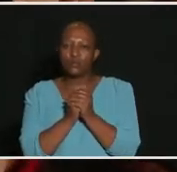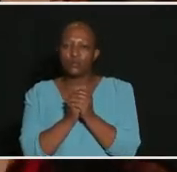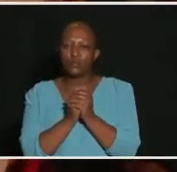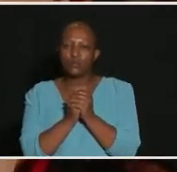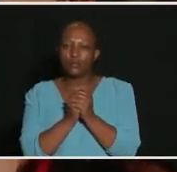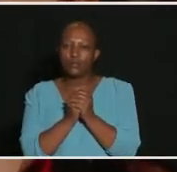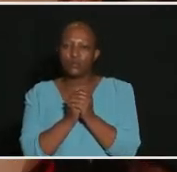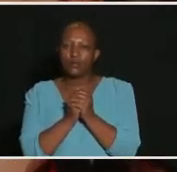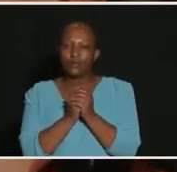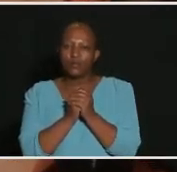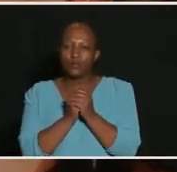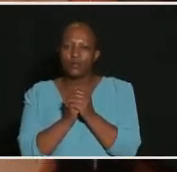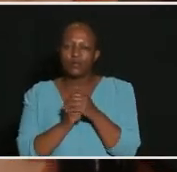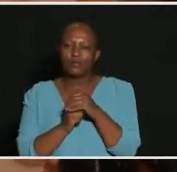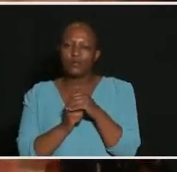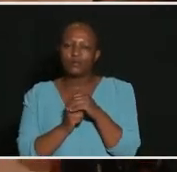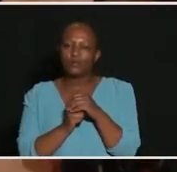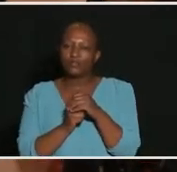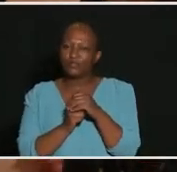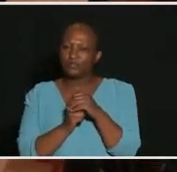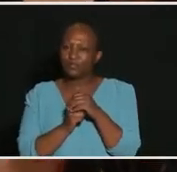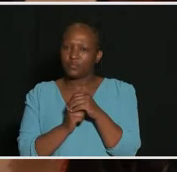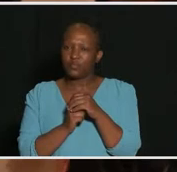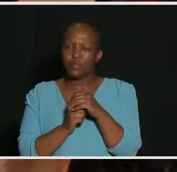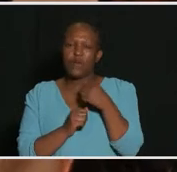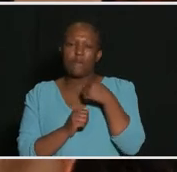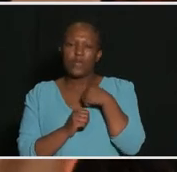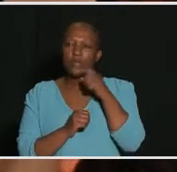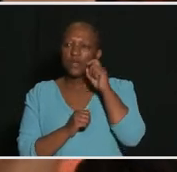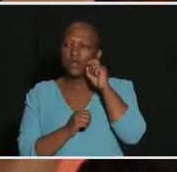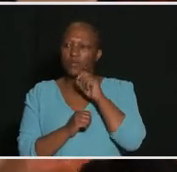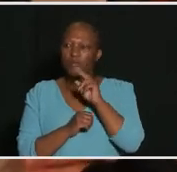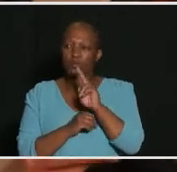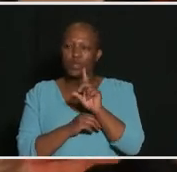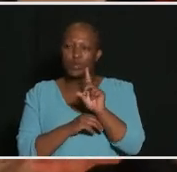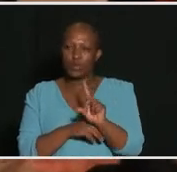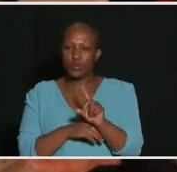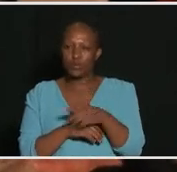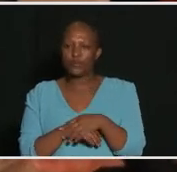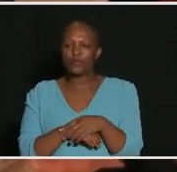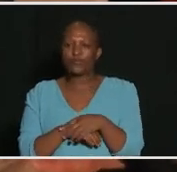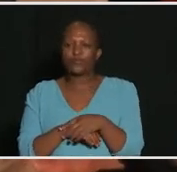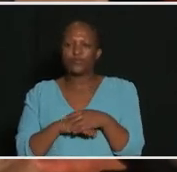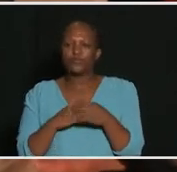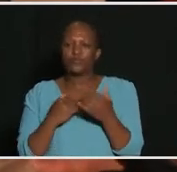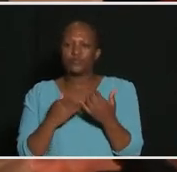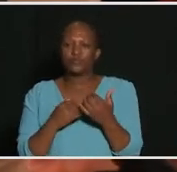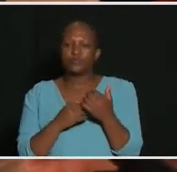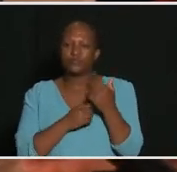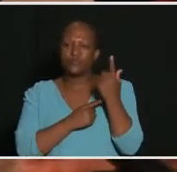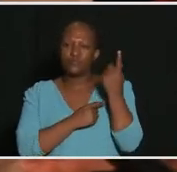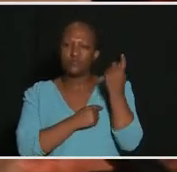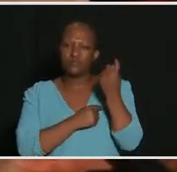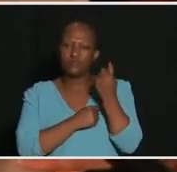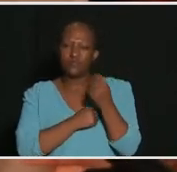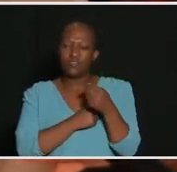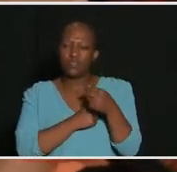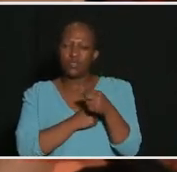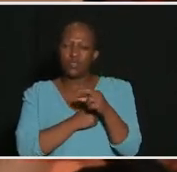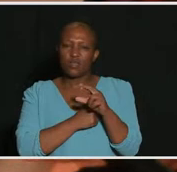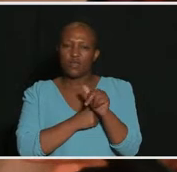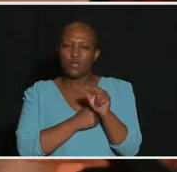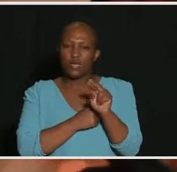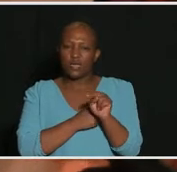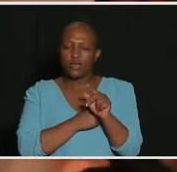my name is Kieran Prager I am 21 years old I'm with Riverstone Village 192.488